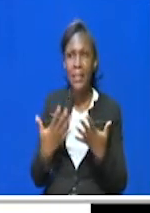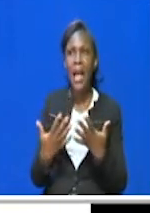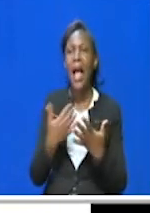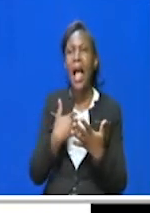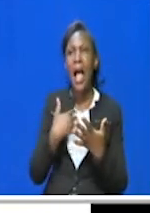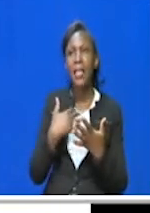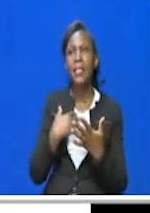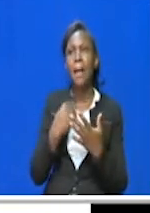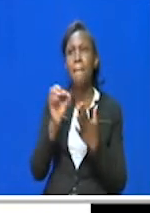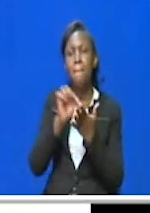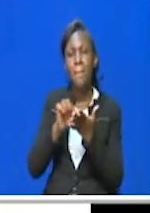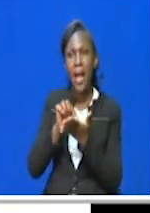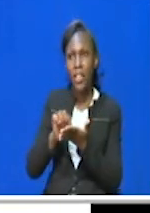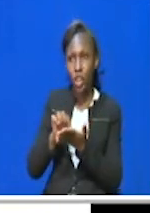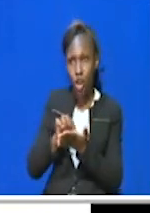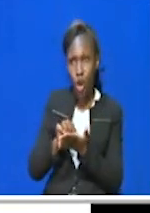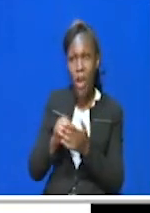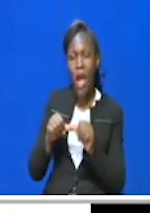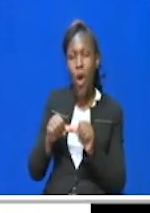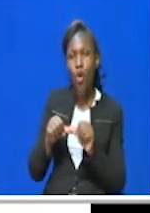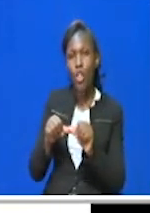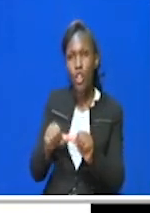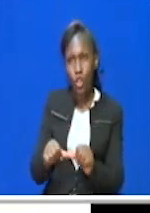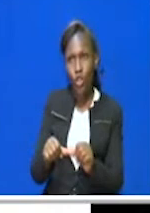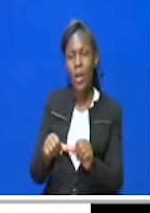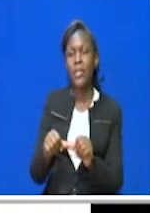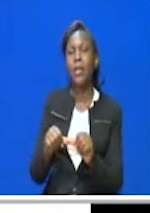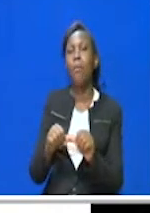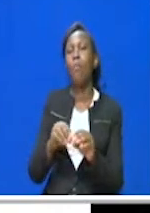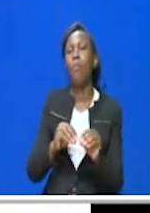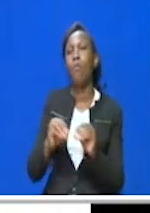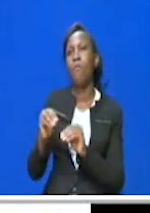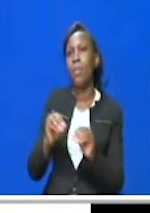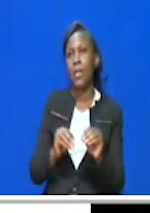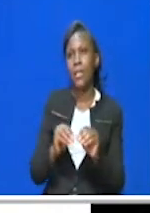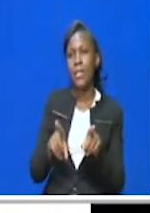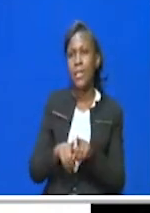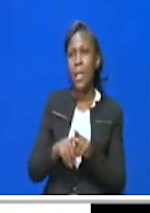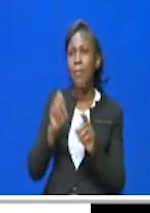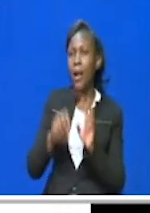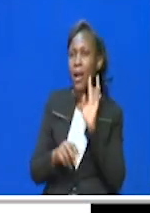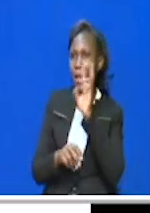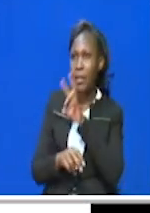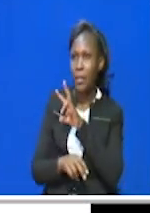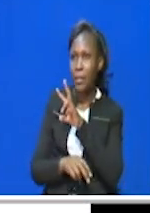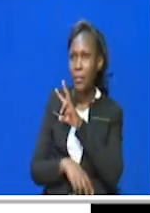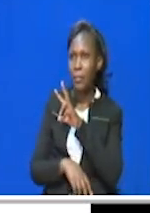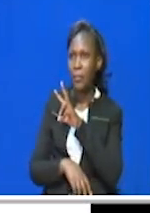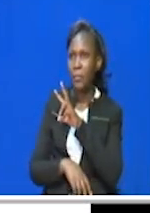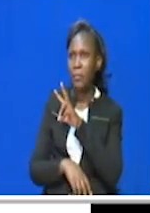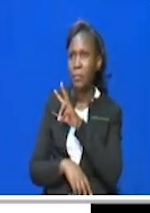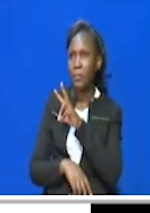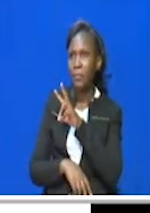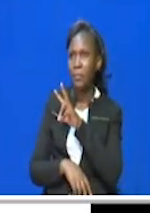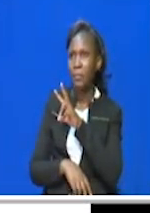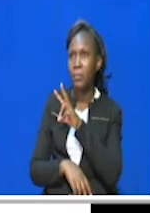particles which are in a continuous random motion. I mean, when you have particles in a